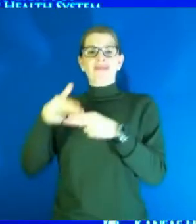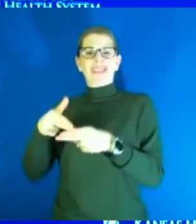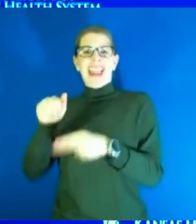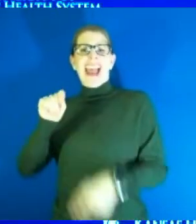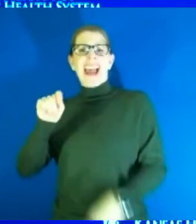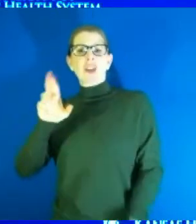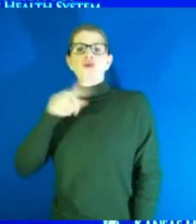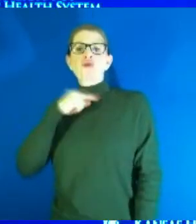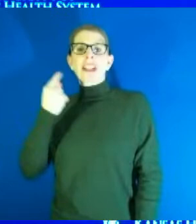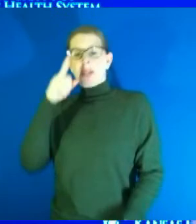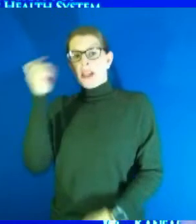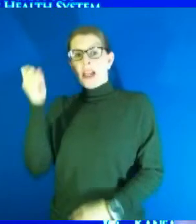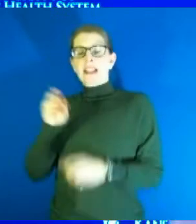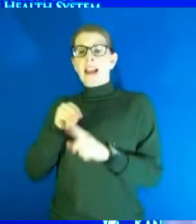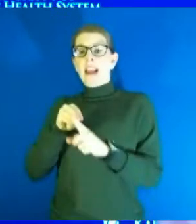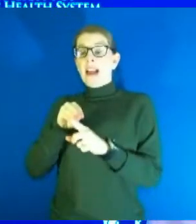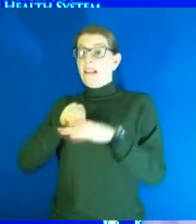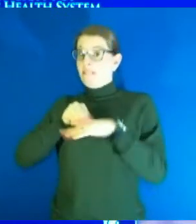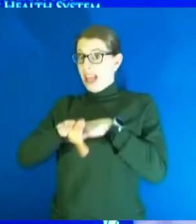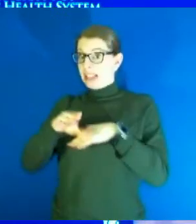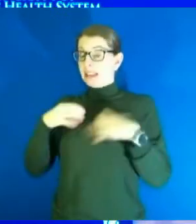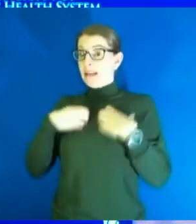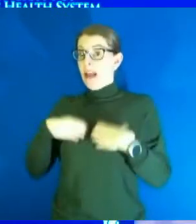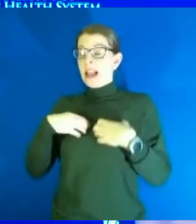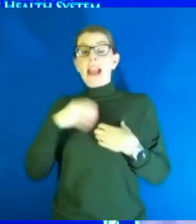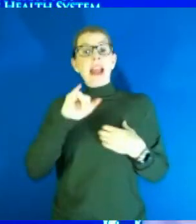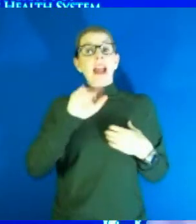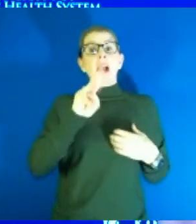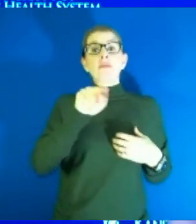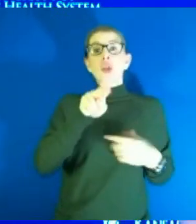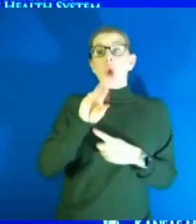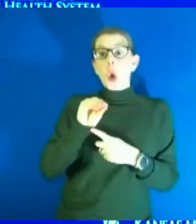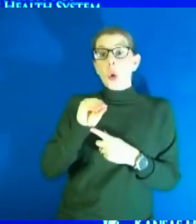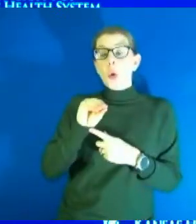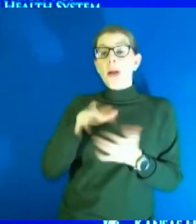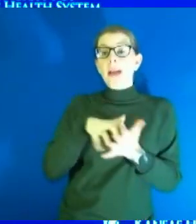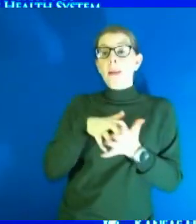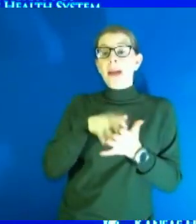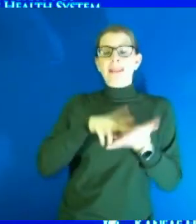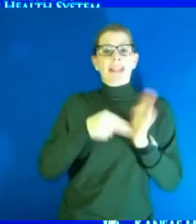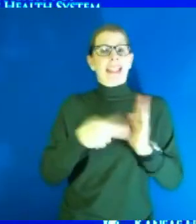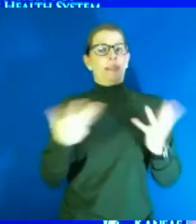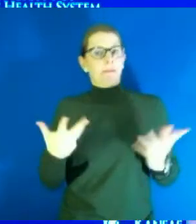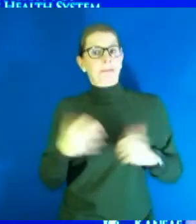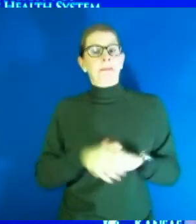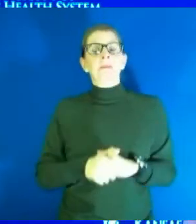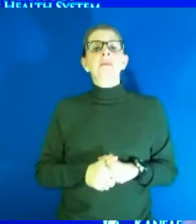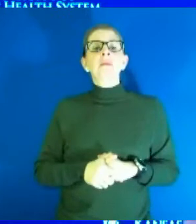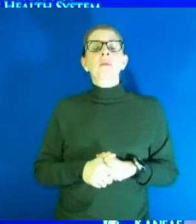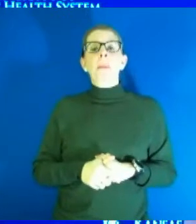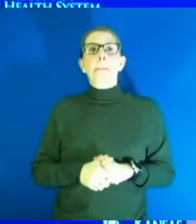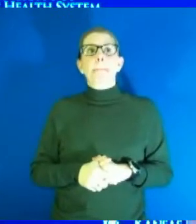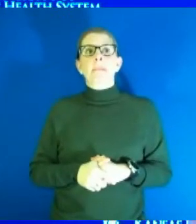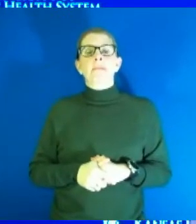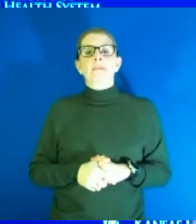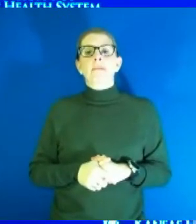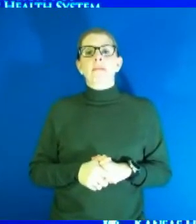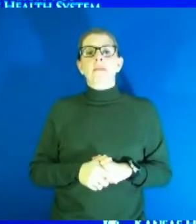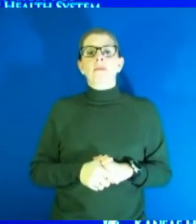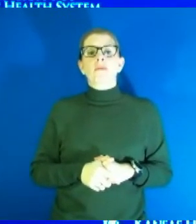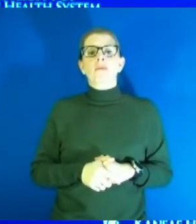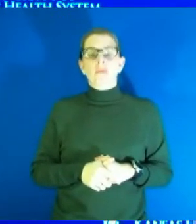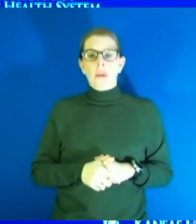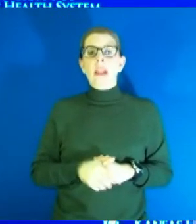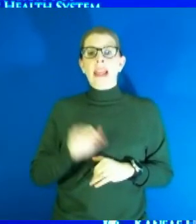your lungs. It is not considered immunocompromised. When we talk about immunocompromised, specifically that is going to be reductions in your